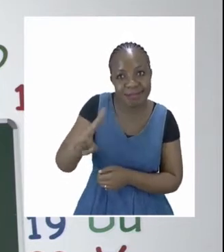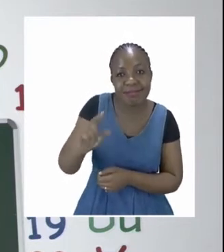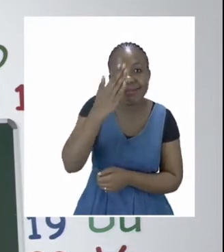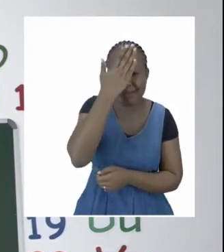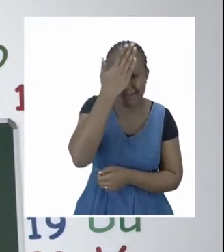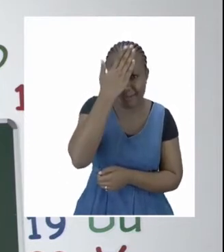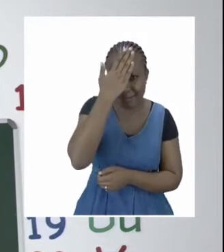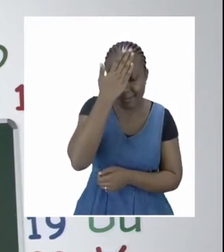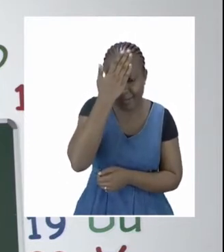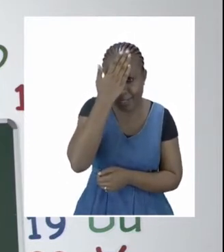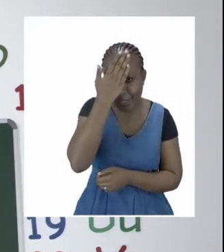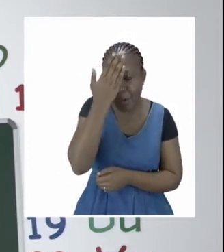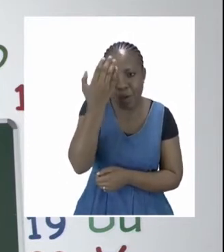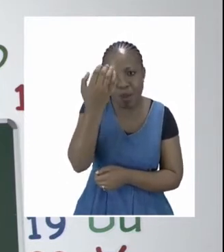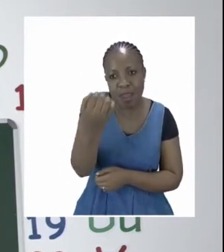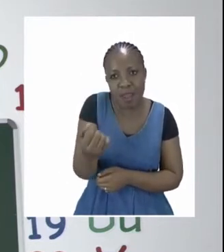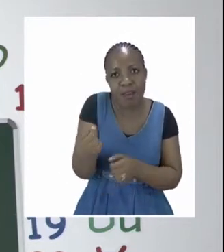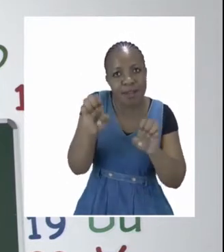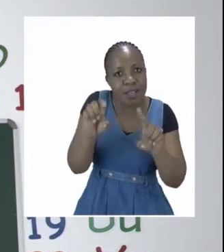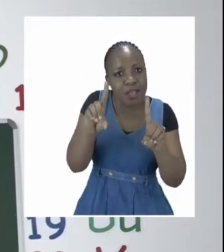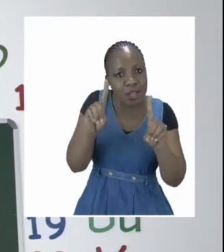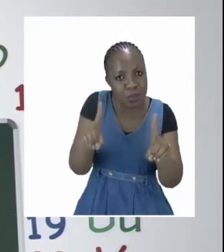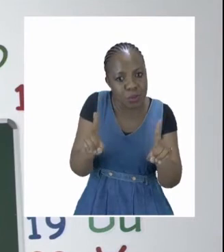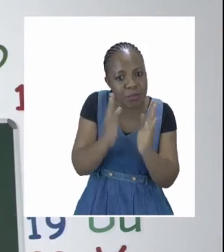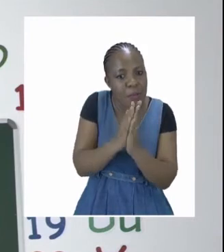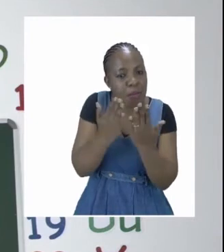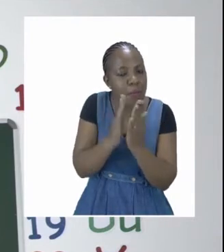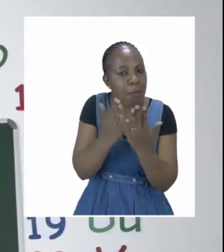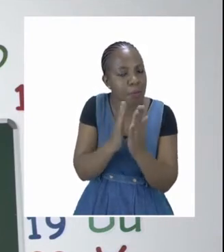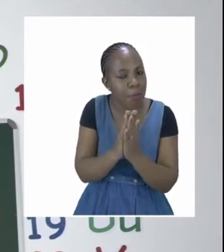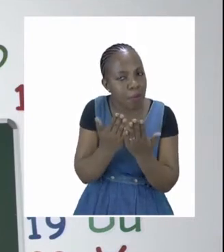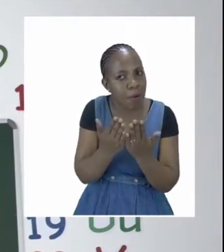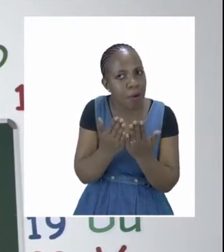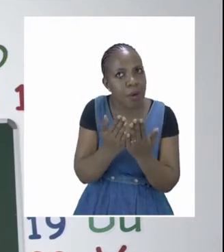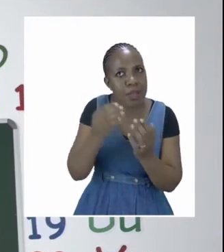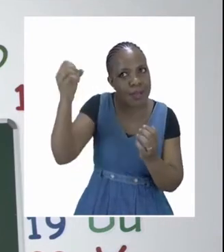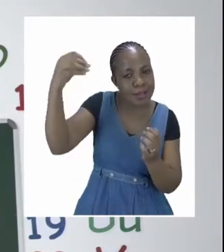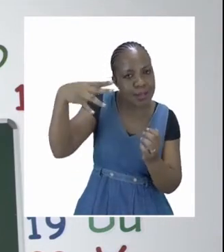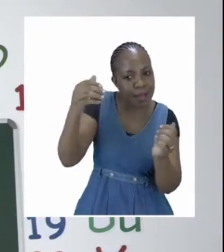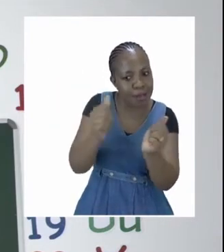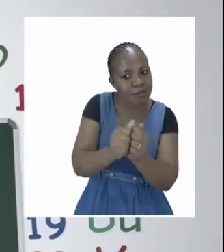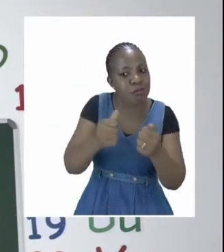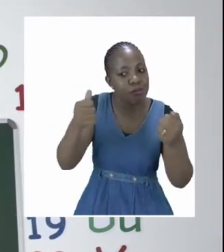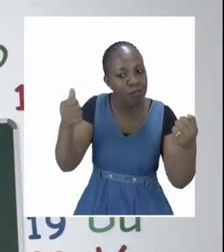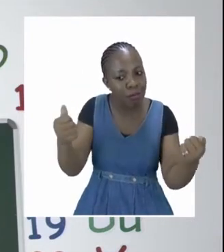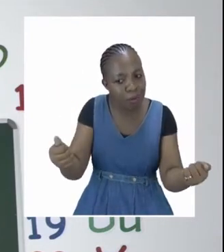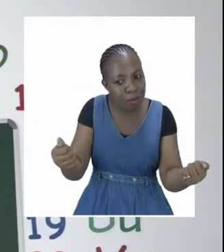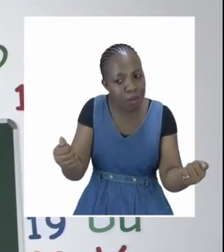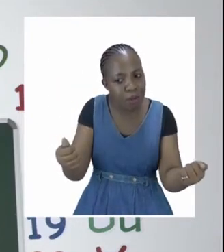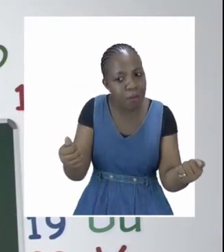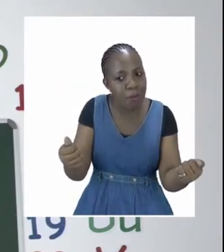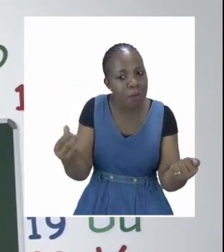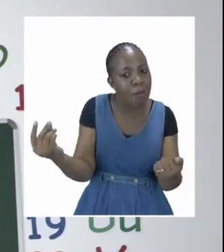booklet in our daily newspaper street sales or at your school every